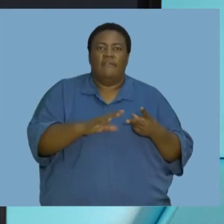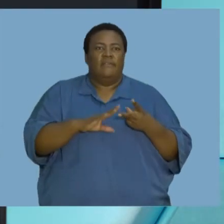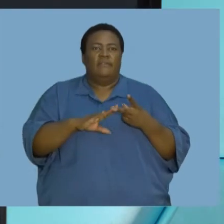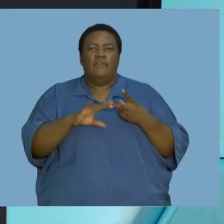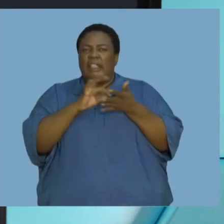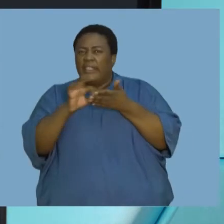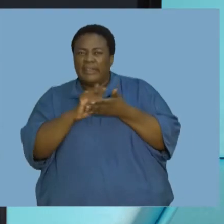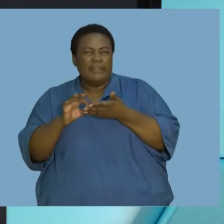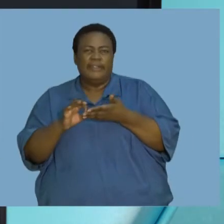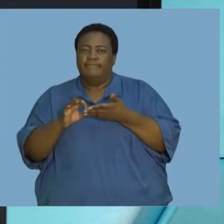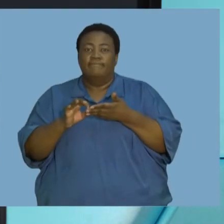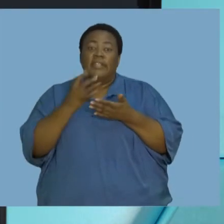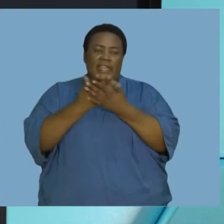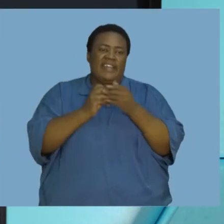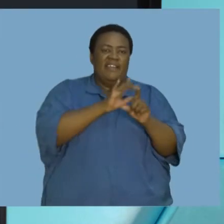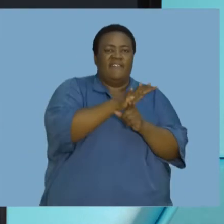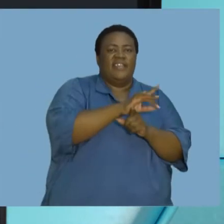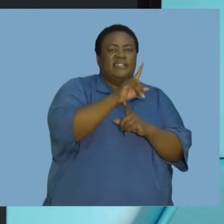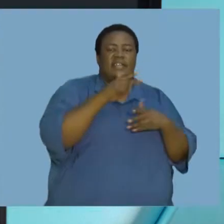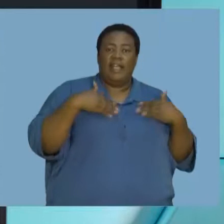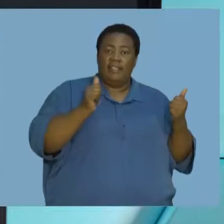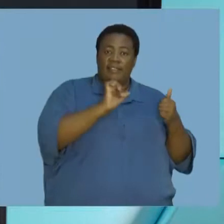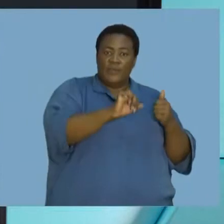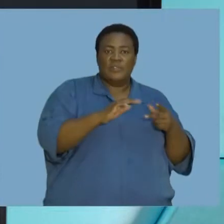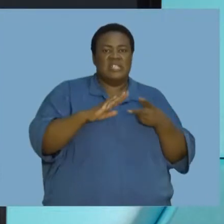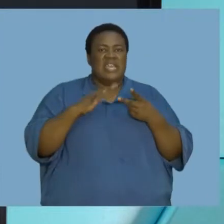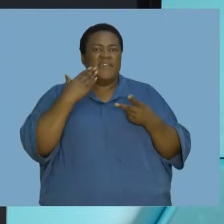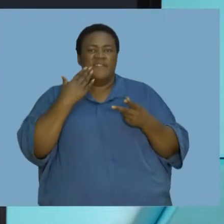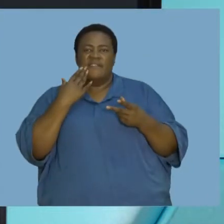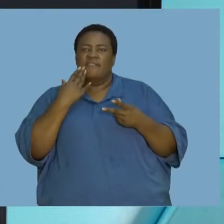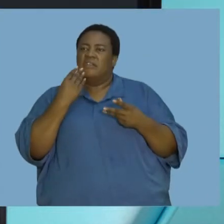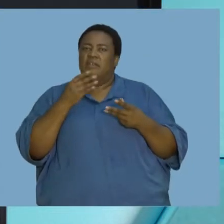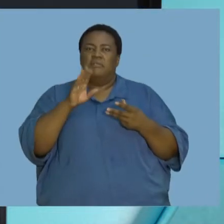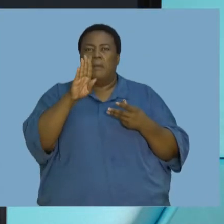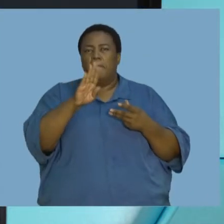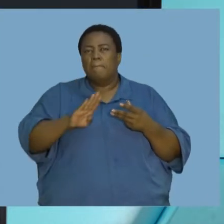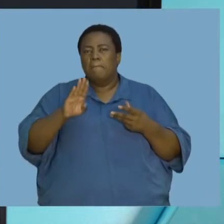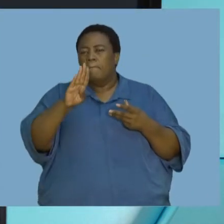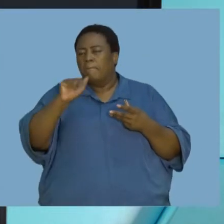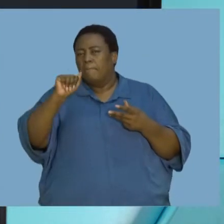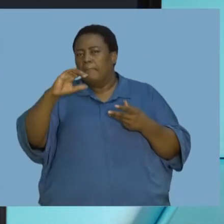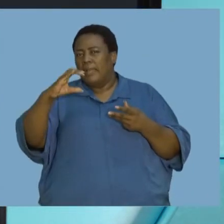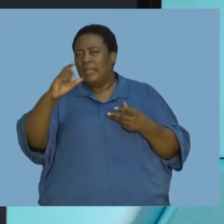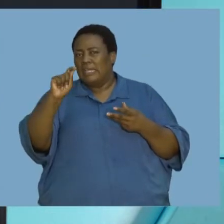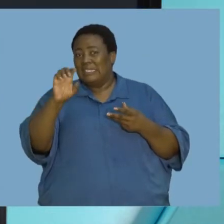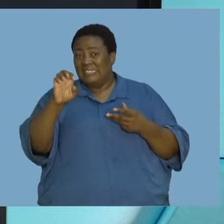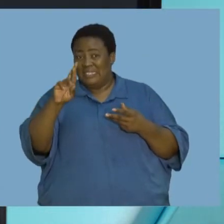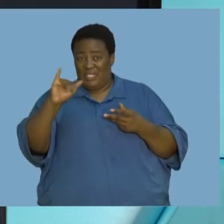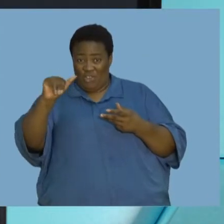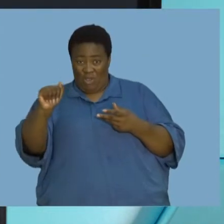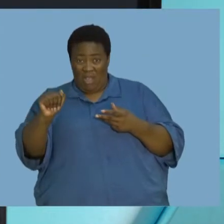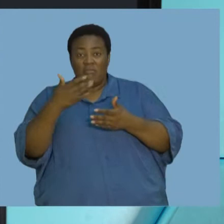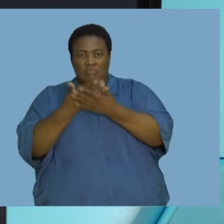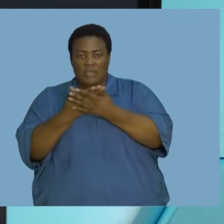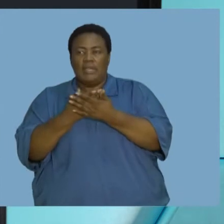got impurities, that's going to affect your health. So if it has bacteria and that needs to be processed, we know that,